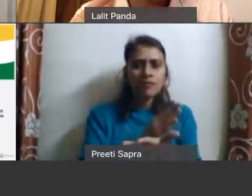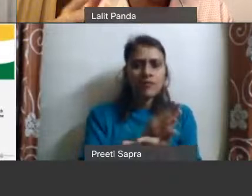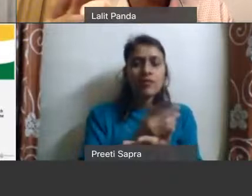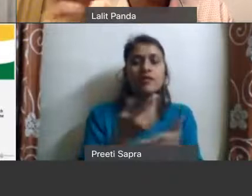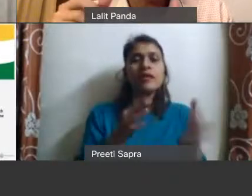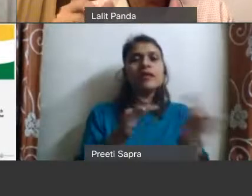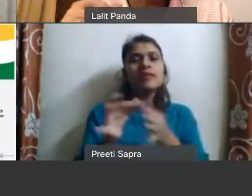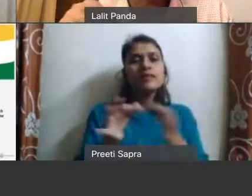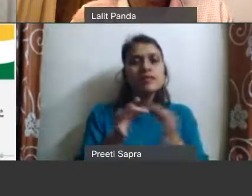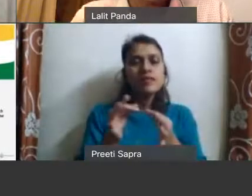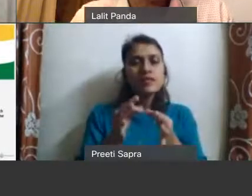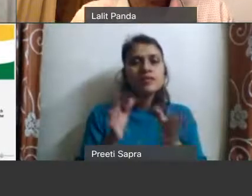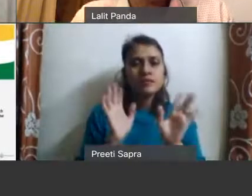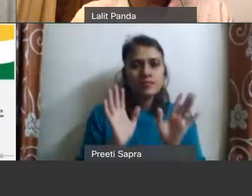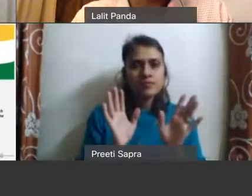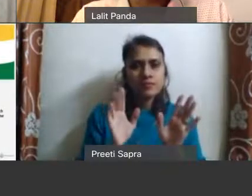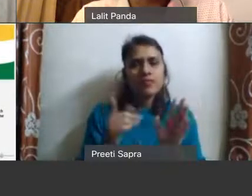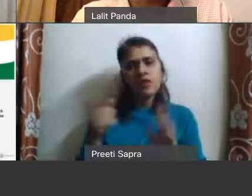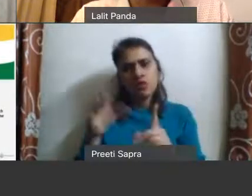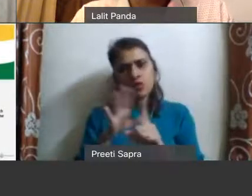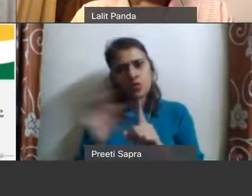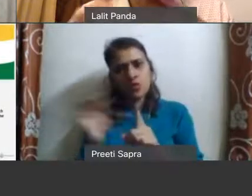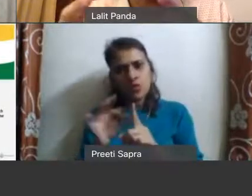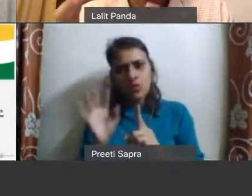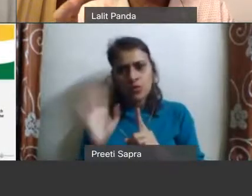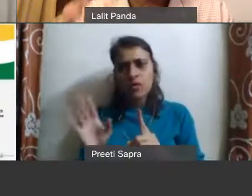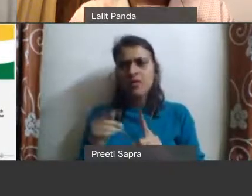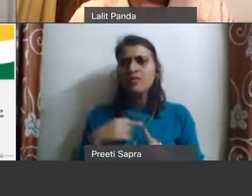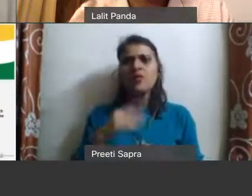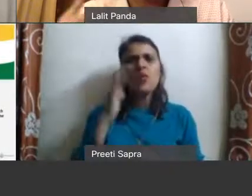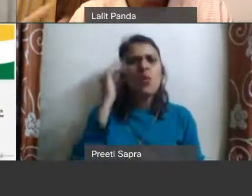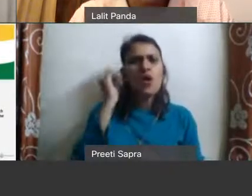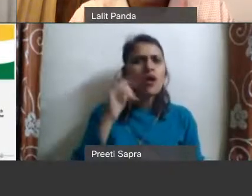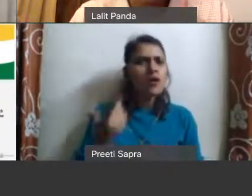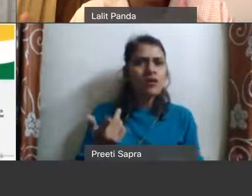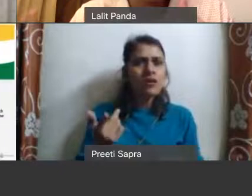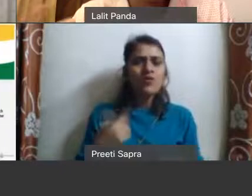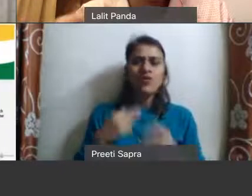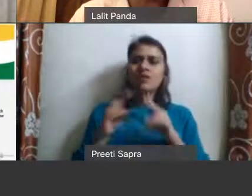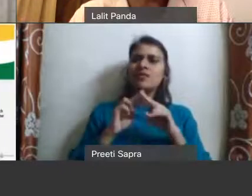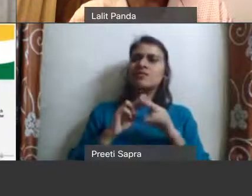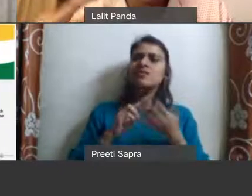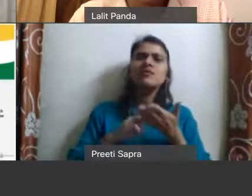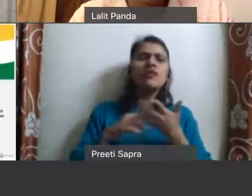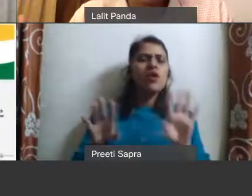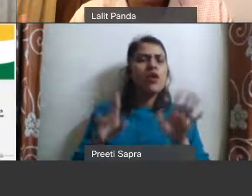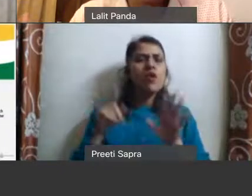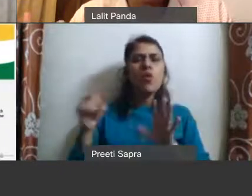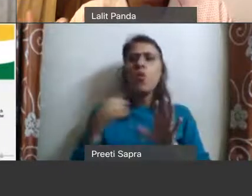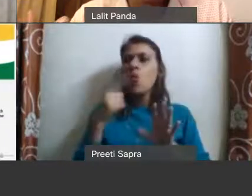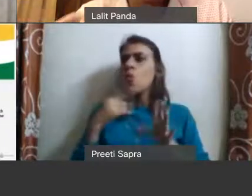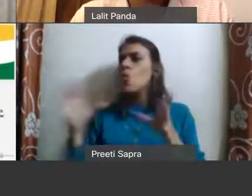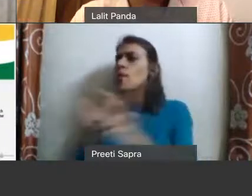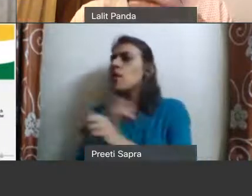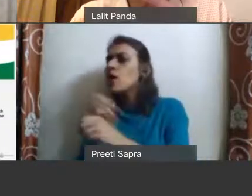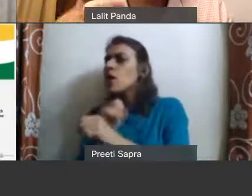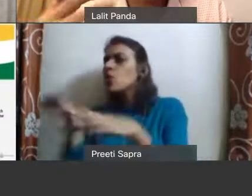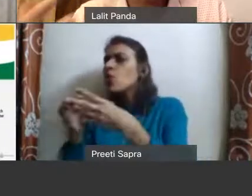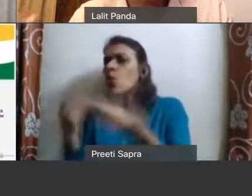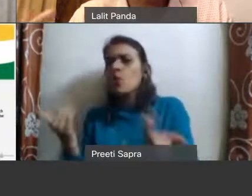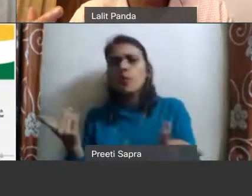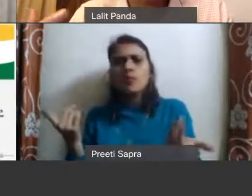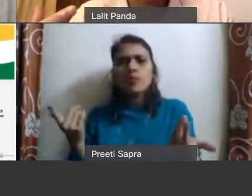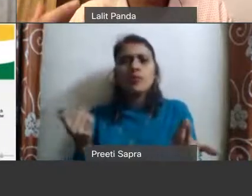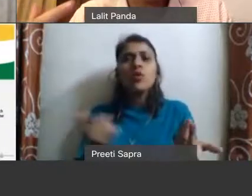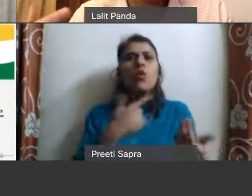reasonable classification play a role there? Because we can't simply go on the grounds of who is a vulnerable group,